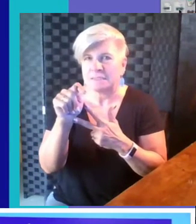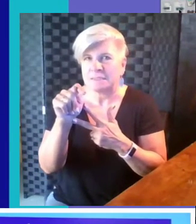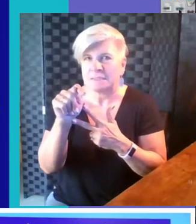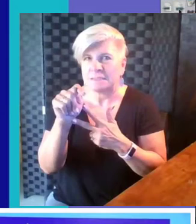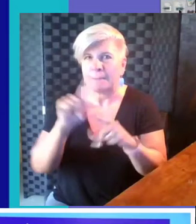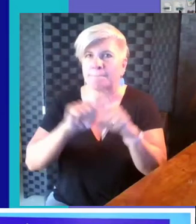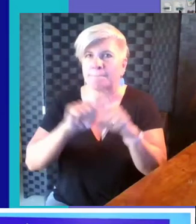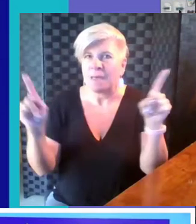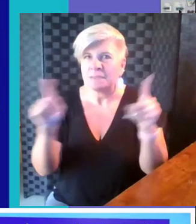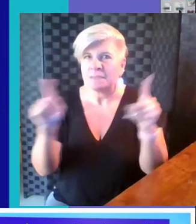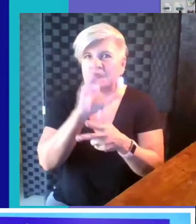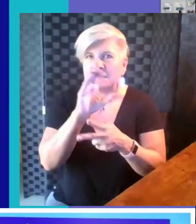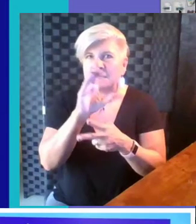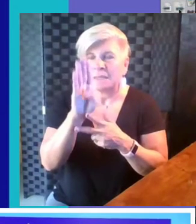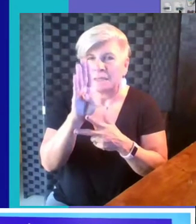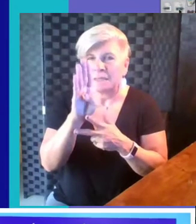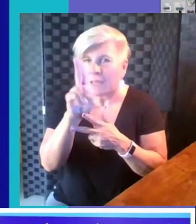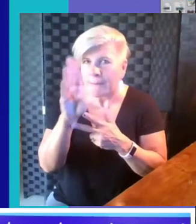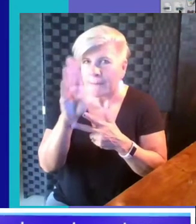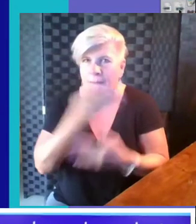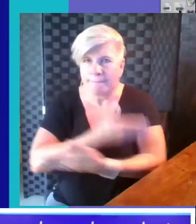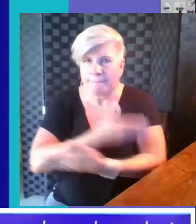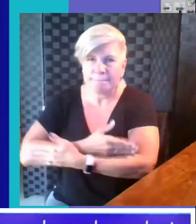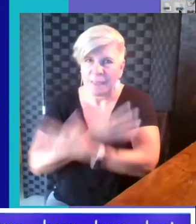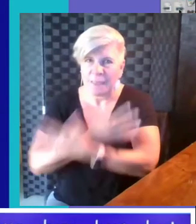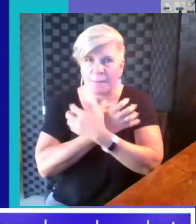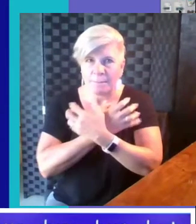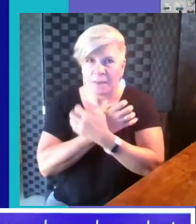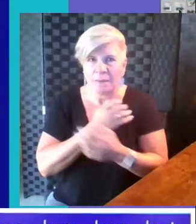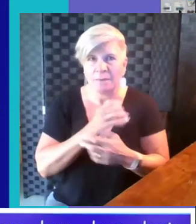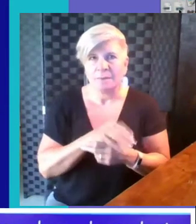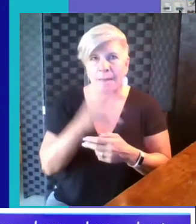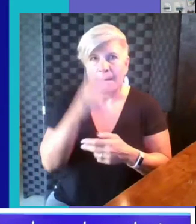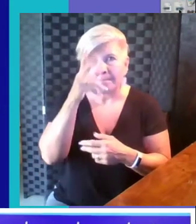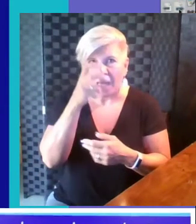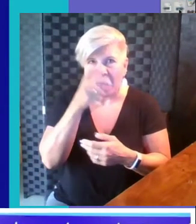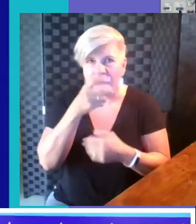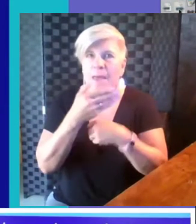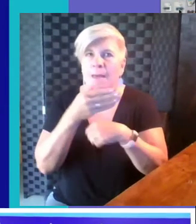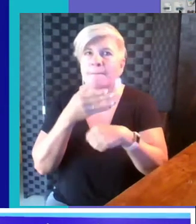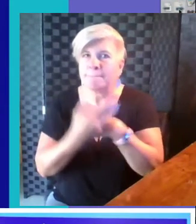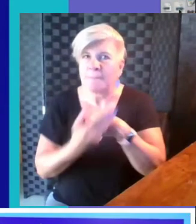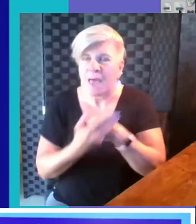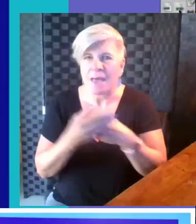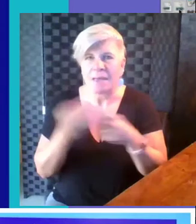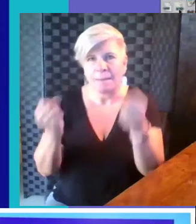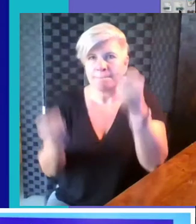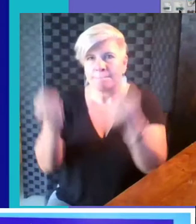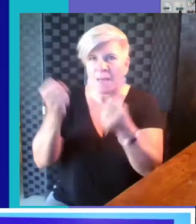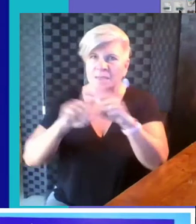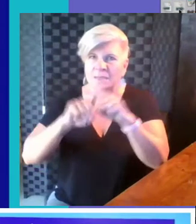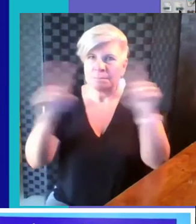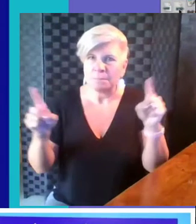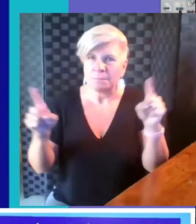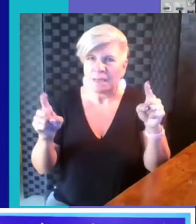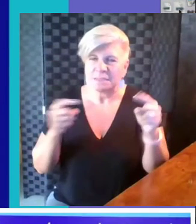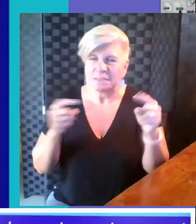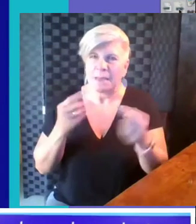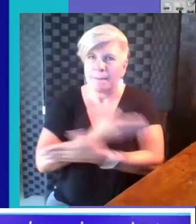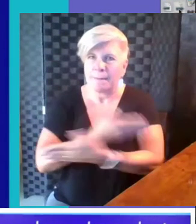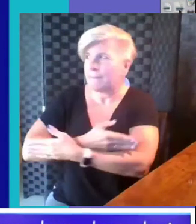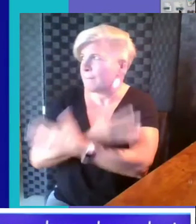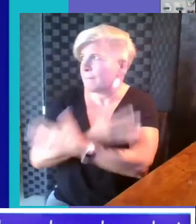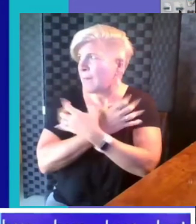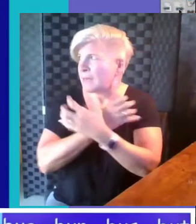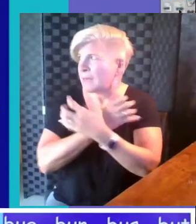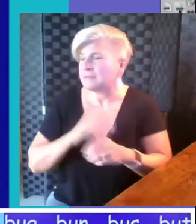b-ut, k-ub. Bug, bun, bus, butt, cub. Let's